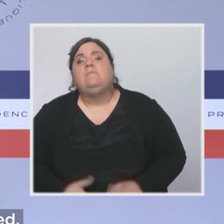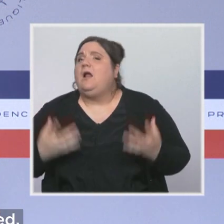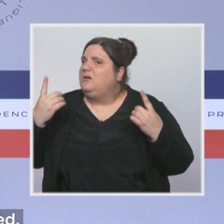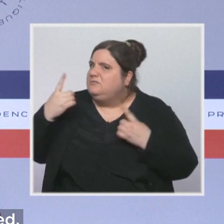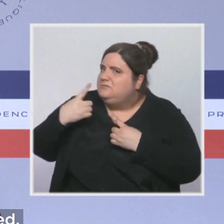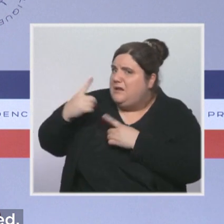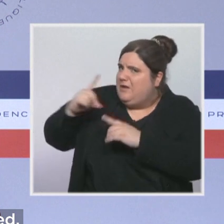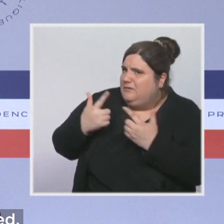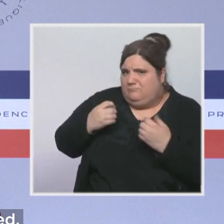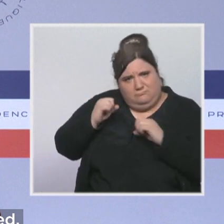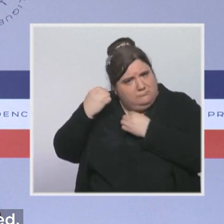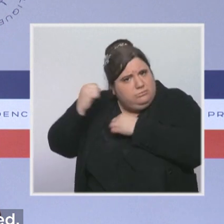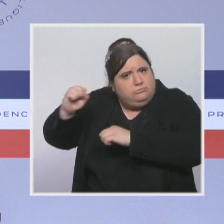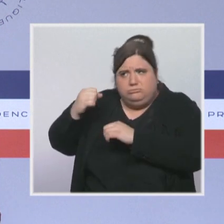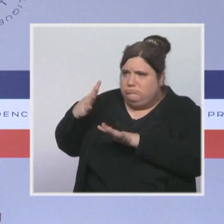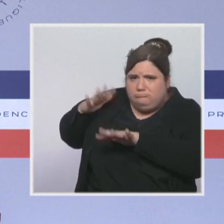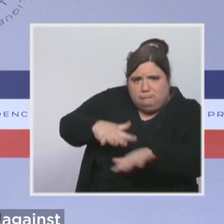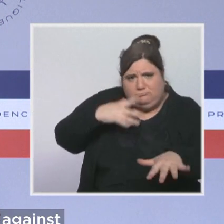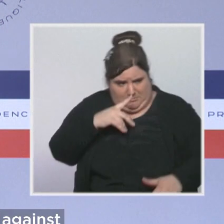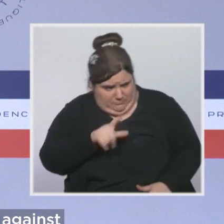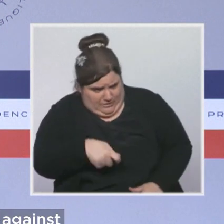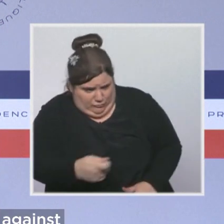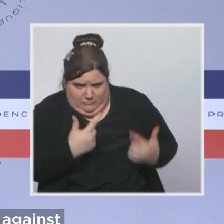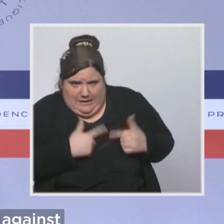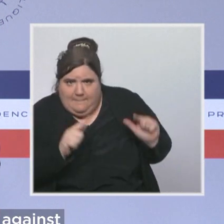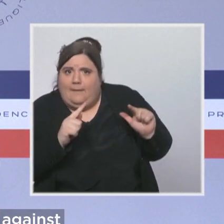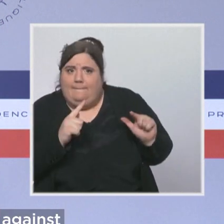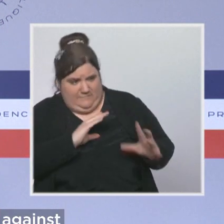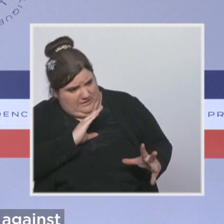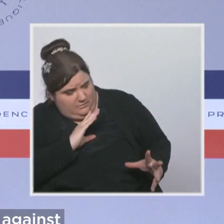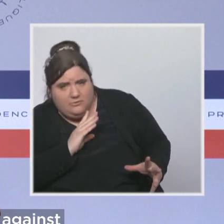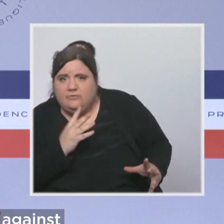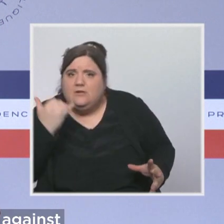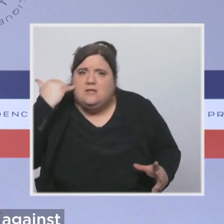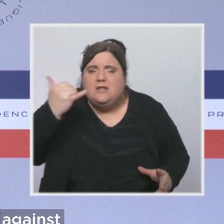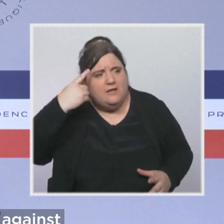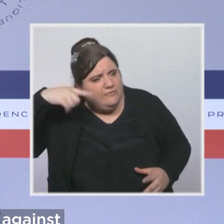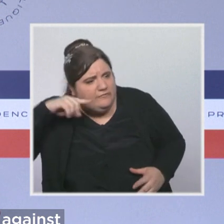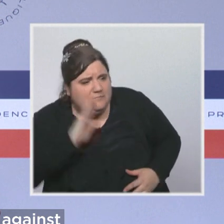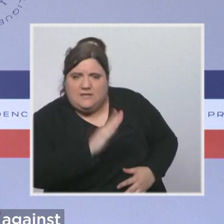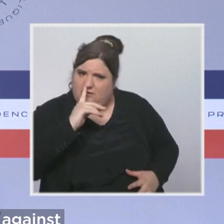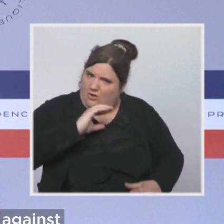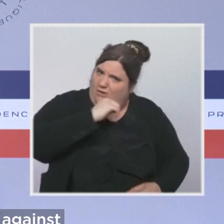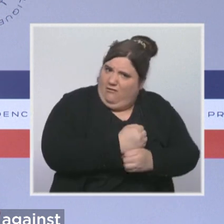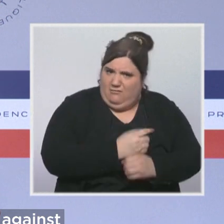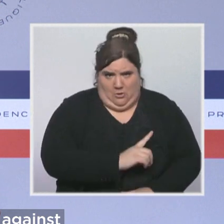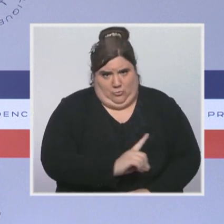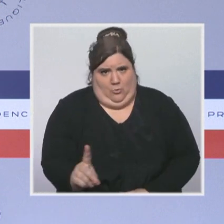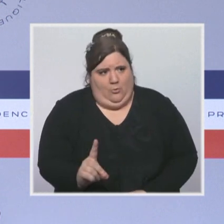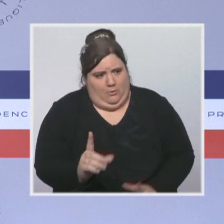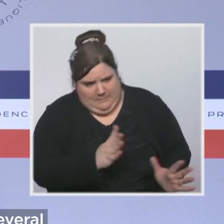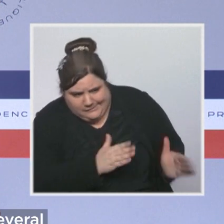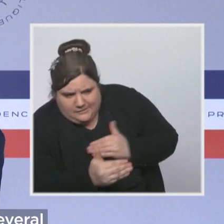n'est pas davantage des idées qui sont sanctionnées, c'est le recours répété à la violence contre des biens, contre des